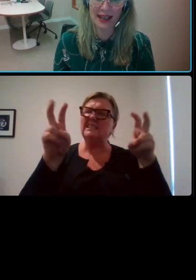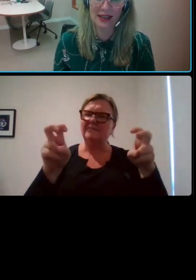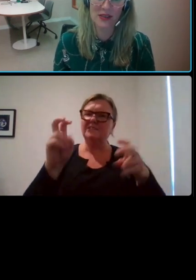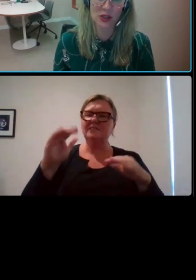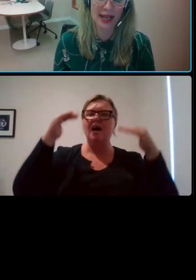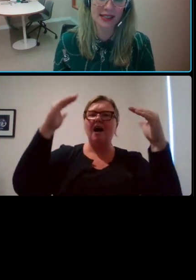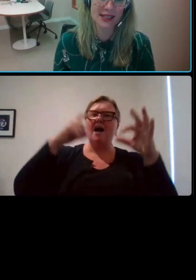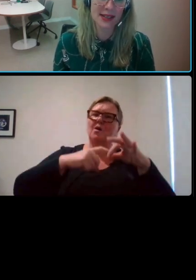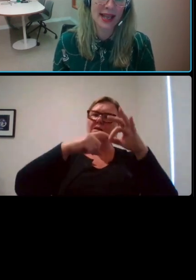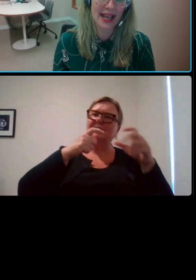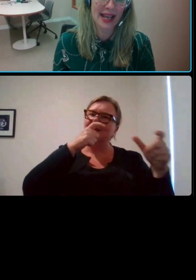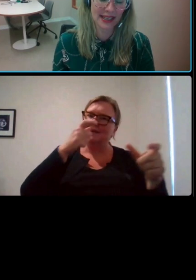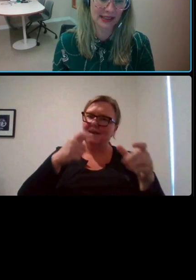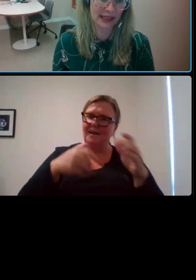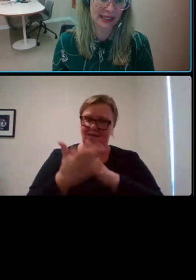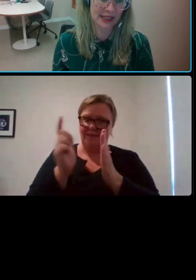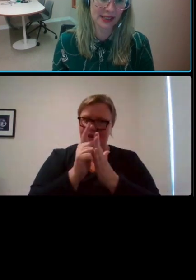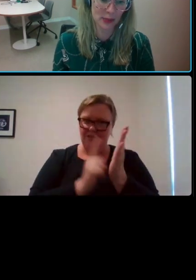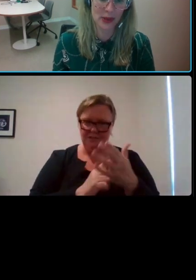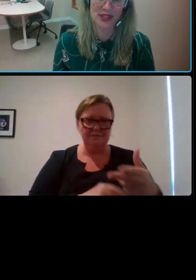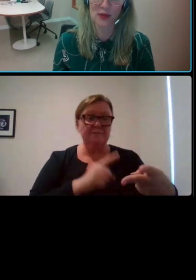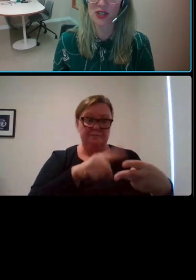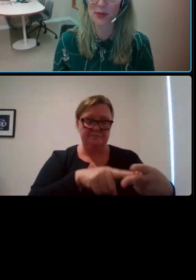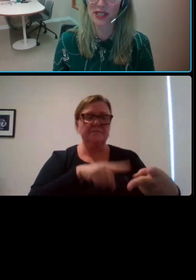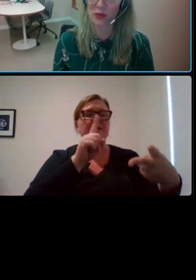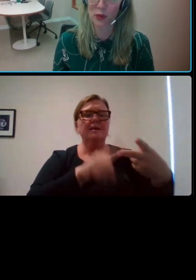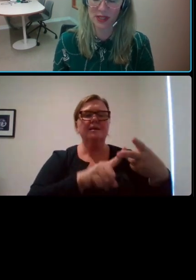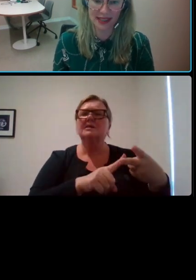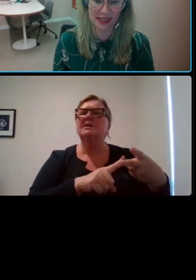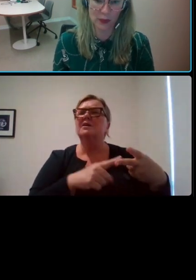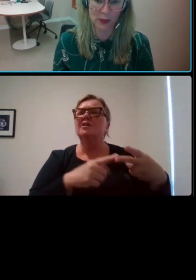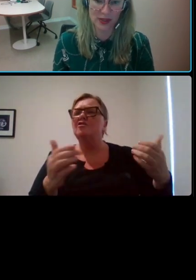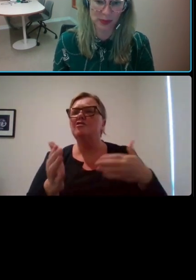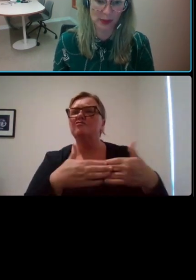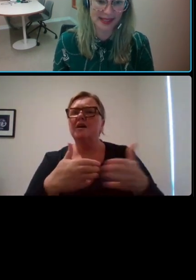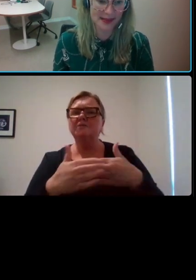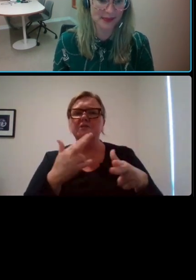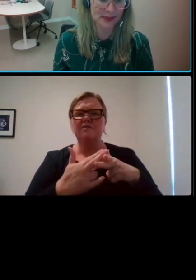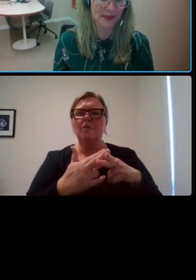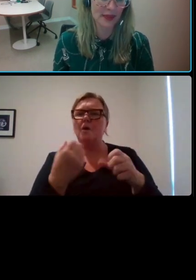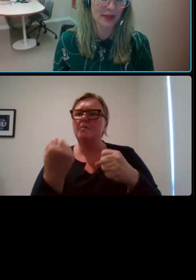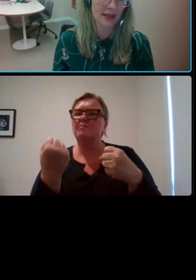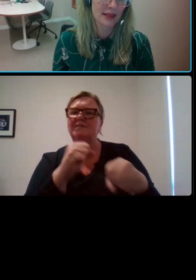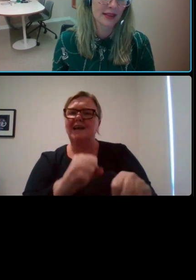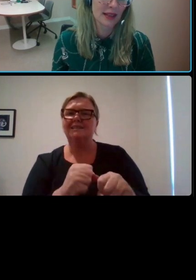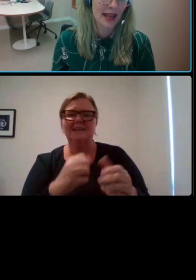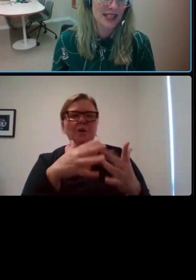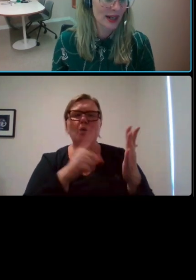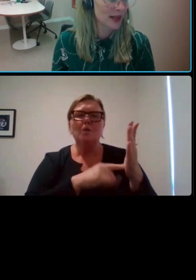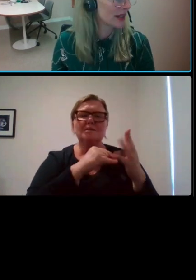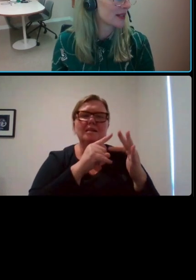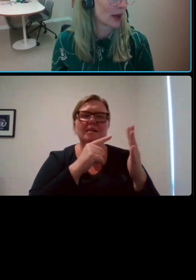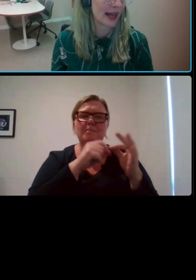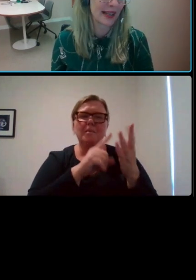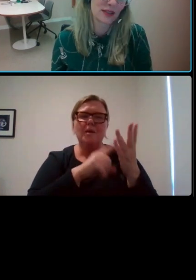quality care under the new Act, and secondly, the proposed arrangements for protecting whistleblowers.